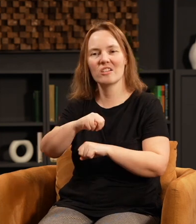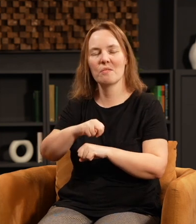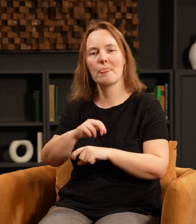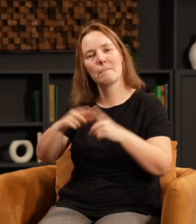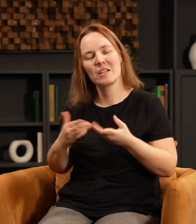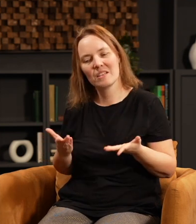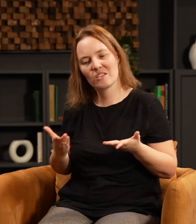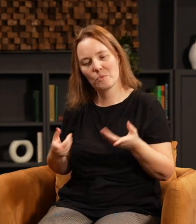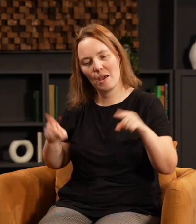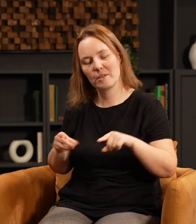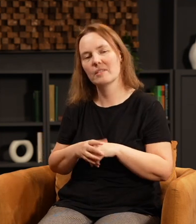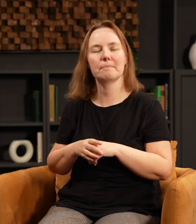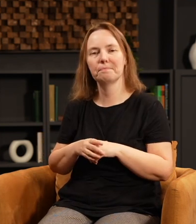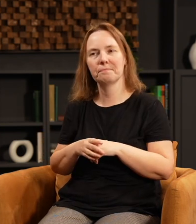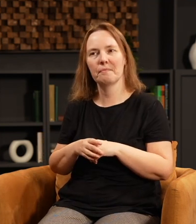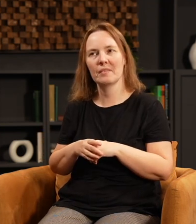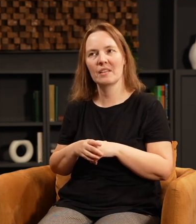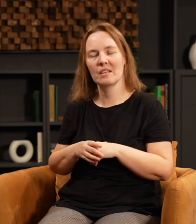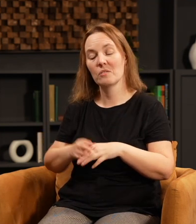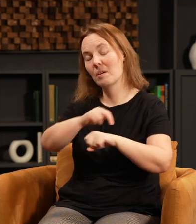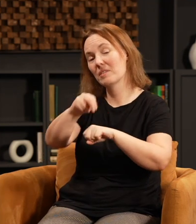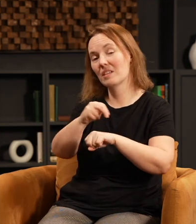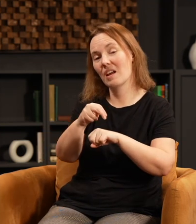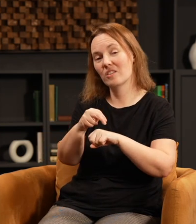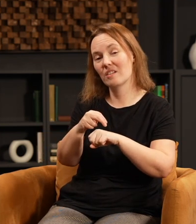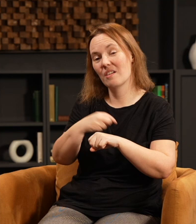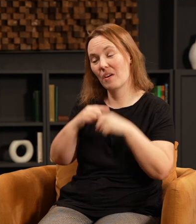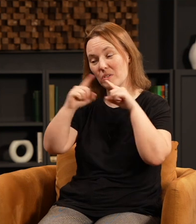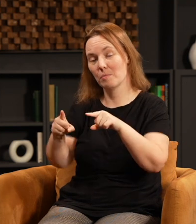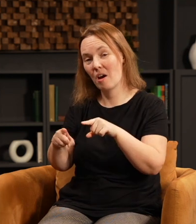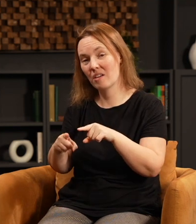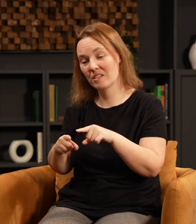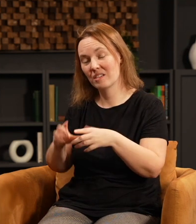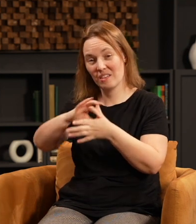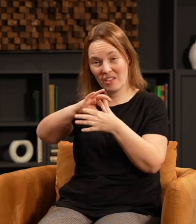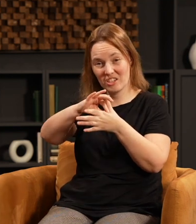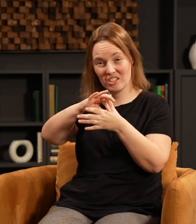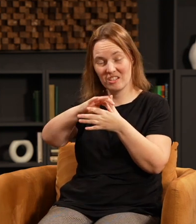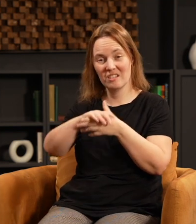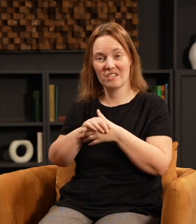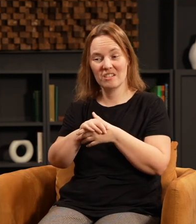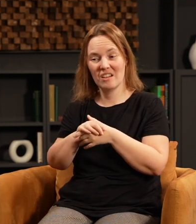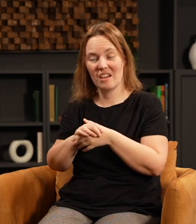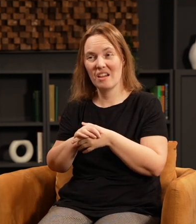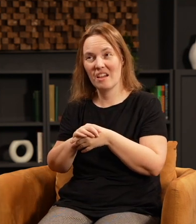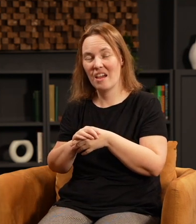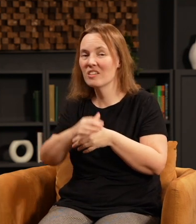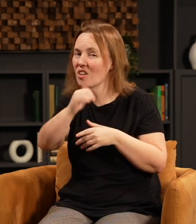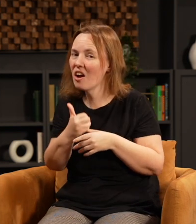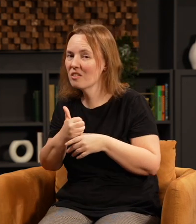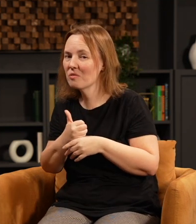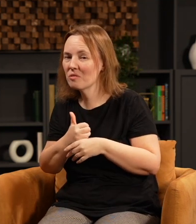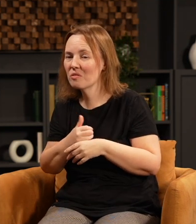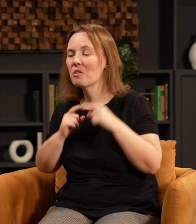happens. Even though it happens in the natural, if I respond to it in the flesh, rather than responding in the